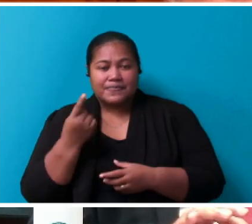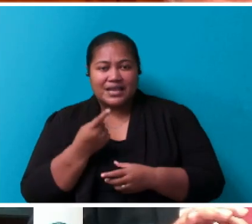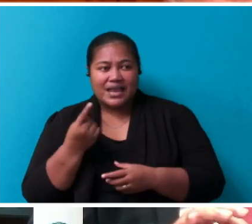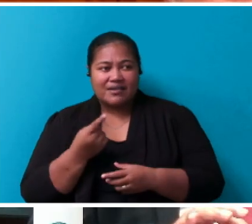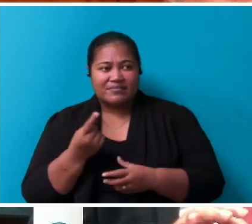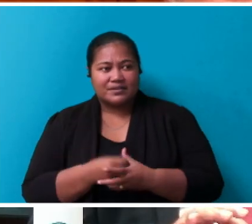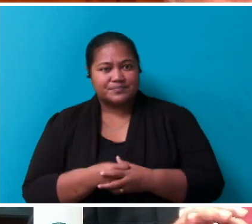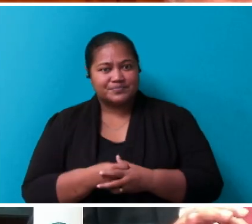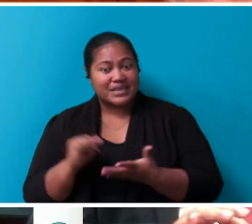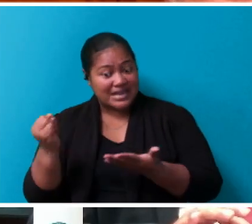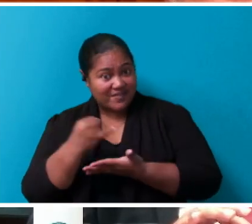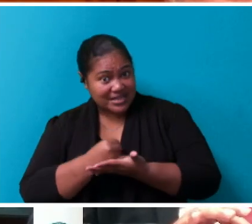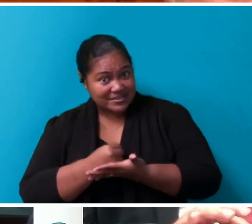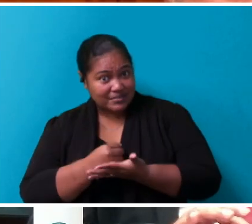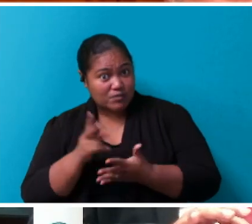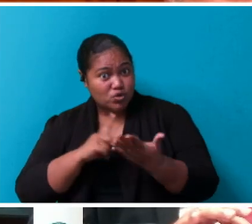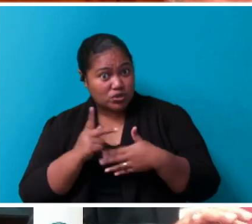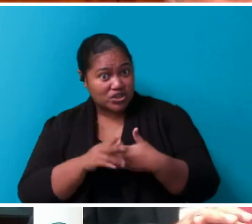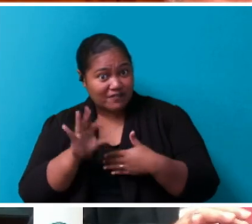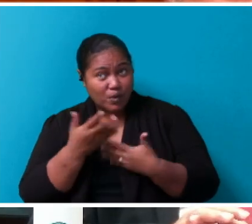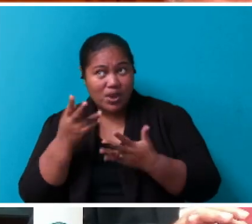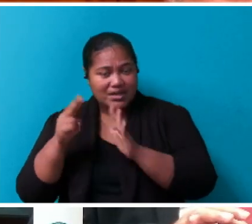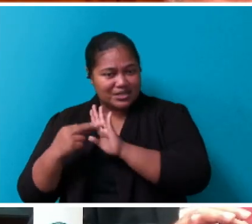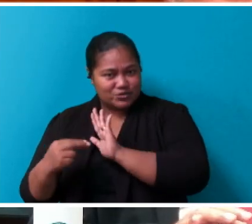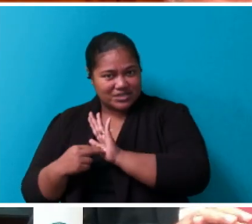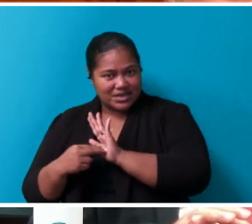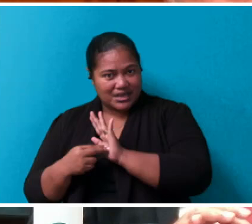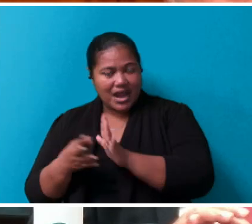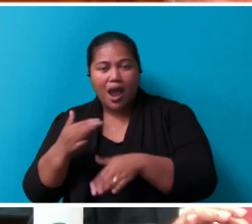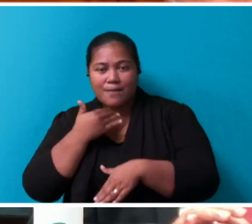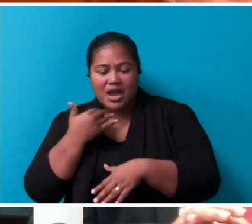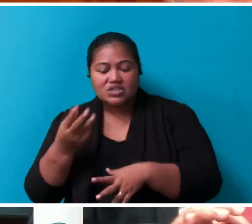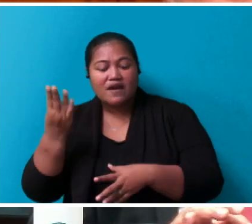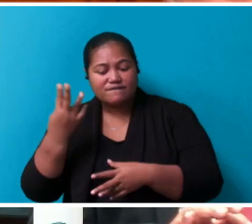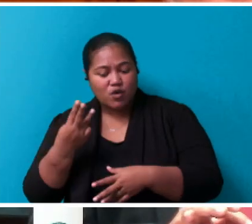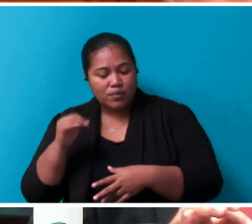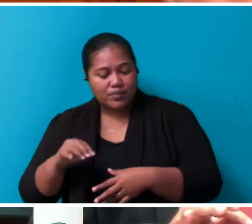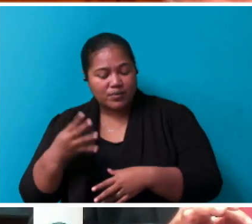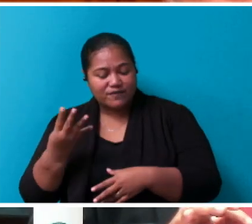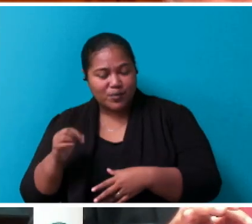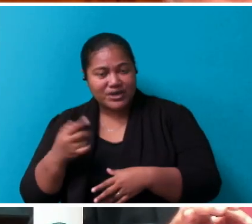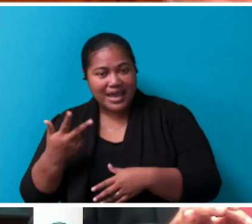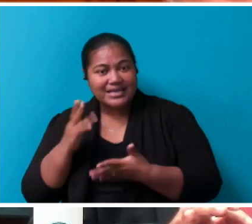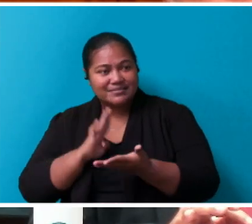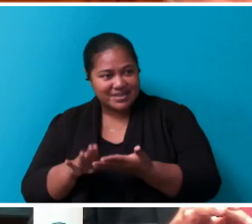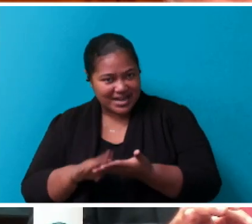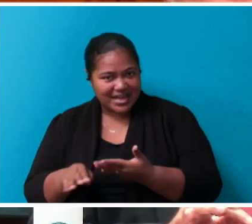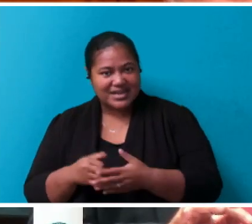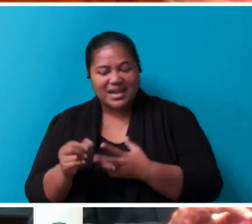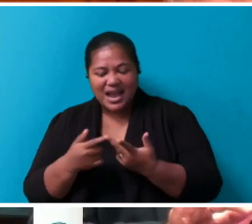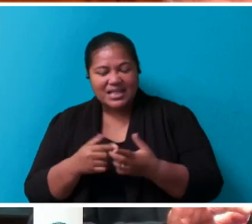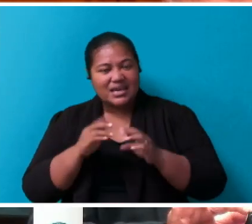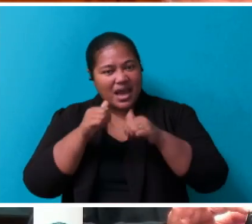registered investment projects from New Zealand, valued at 4.8 million. These span sectors such as agriculture,